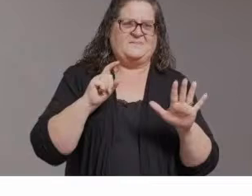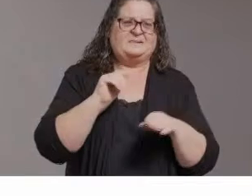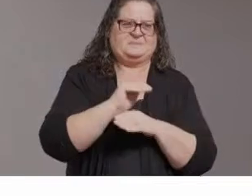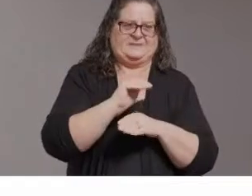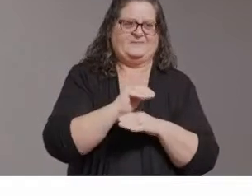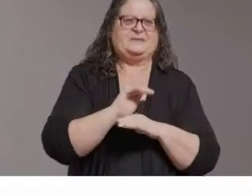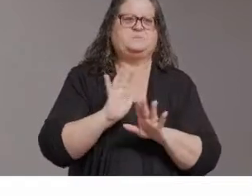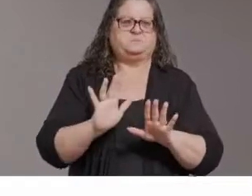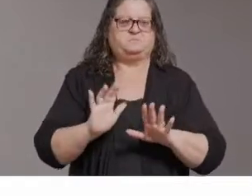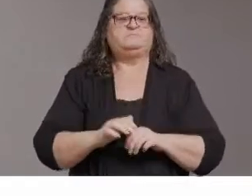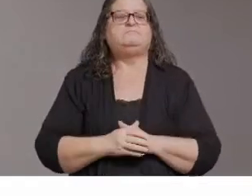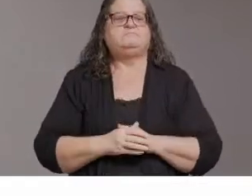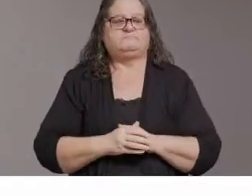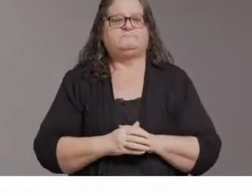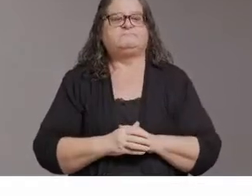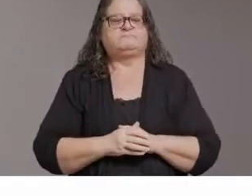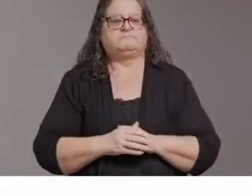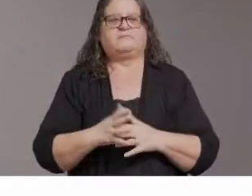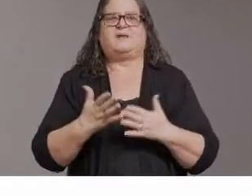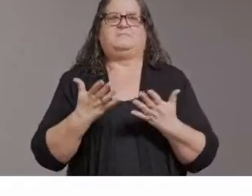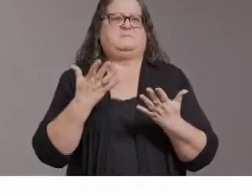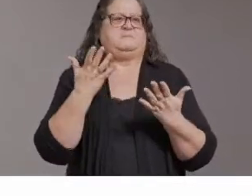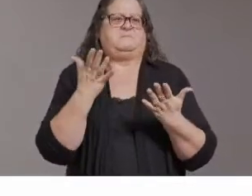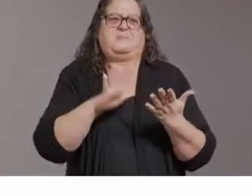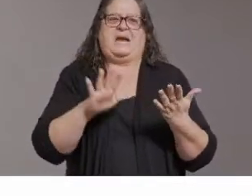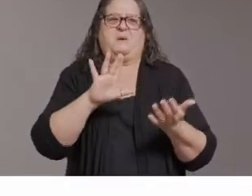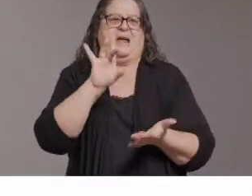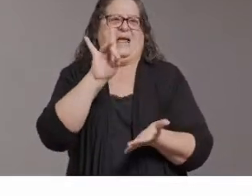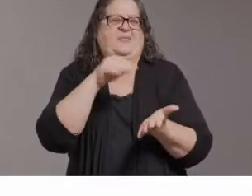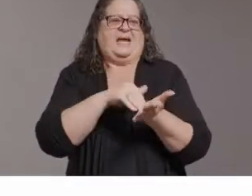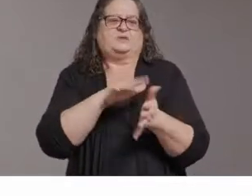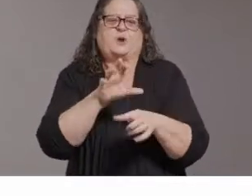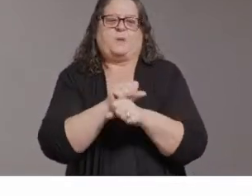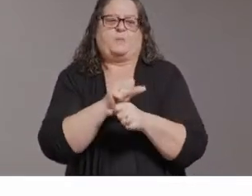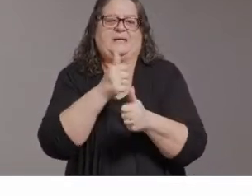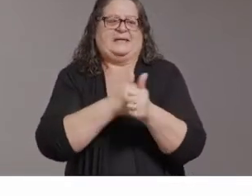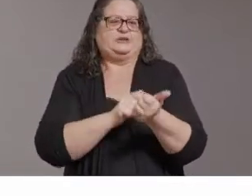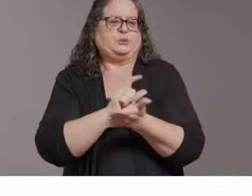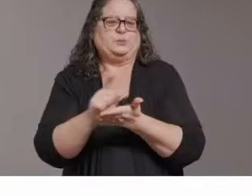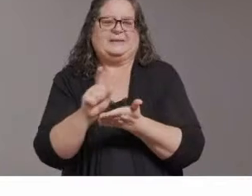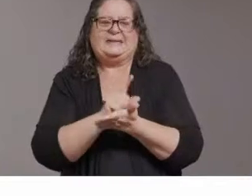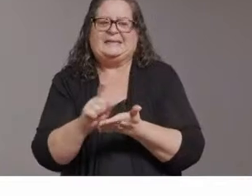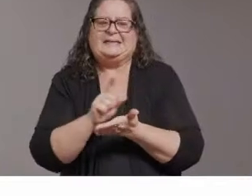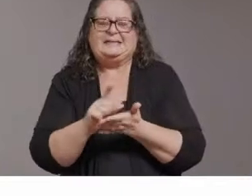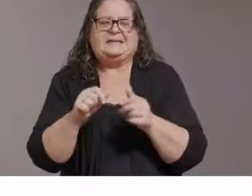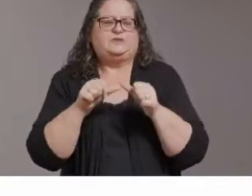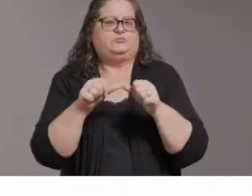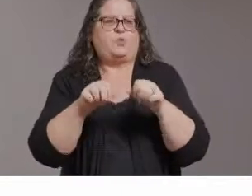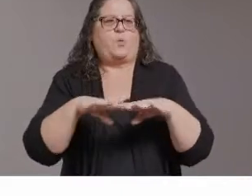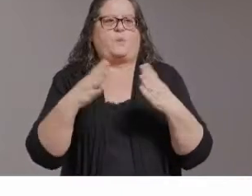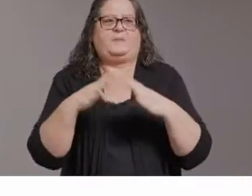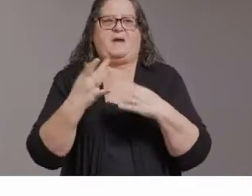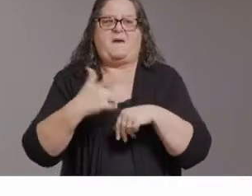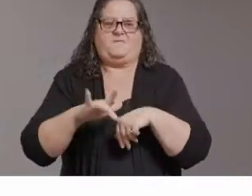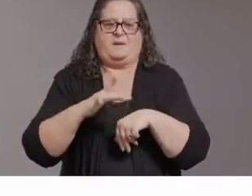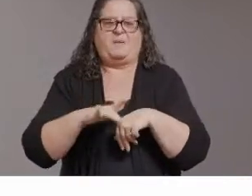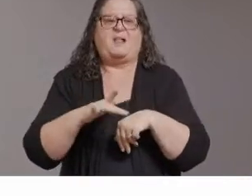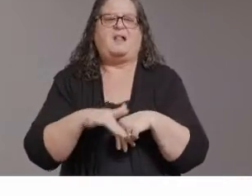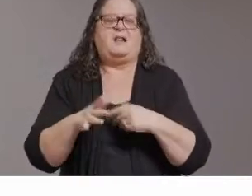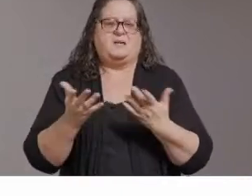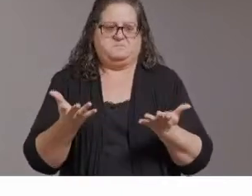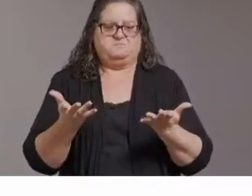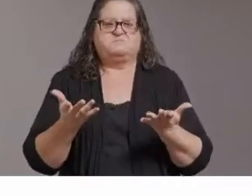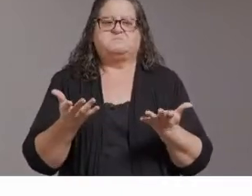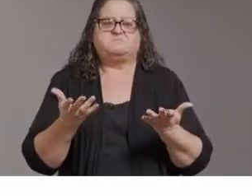week. Yuma Civic Center does continue to have open appointments and availability to provide vaccine, and that's